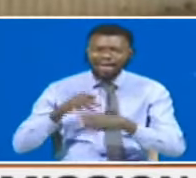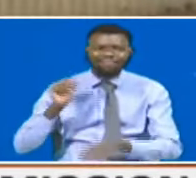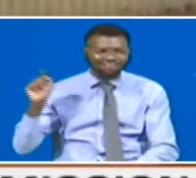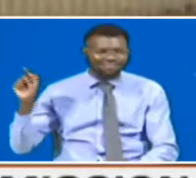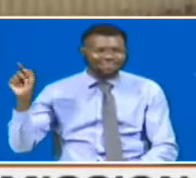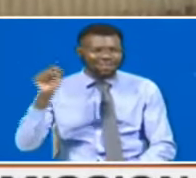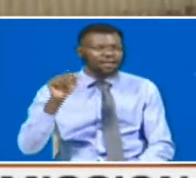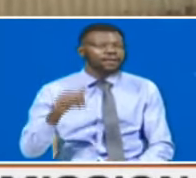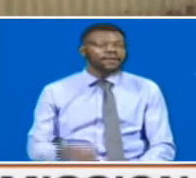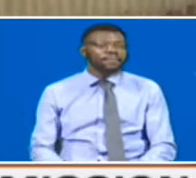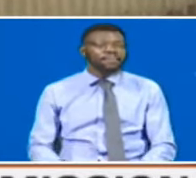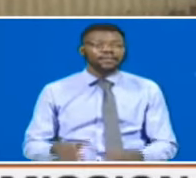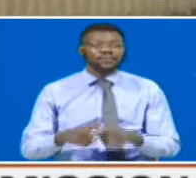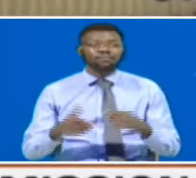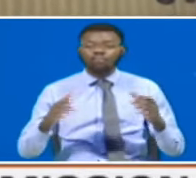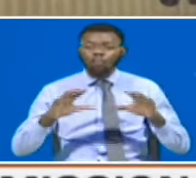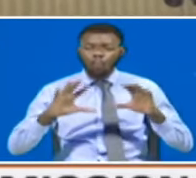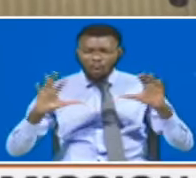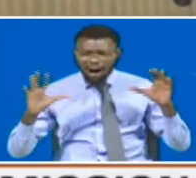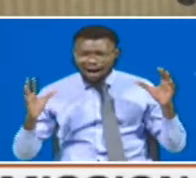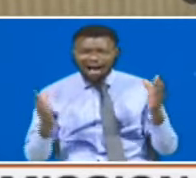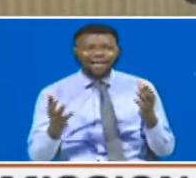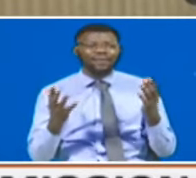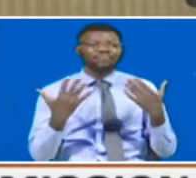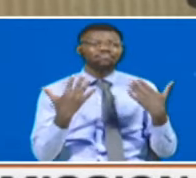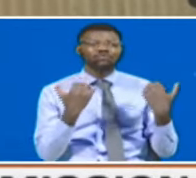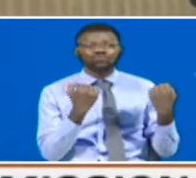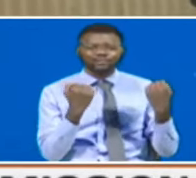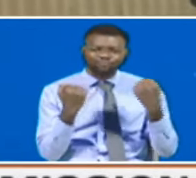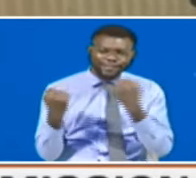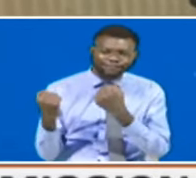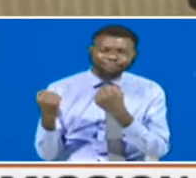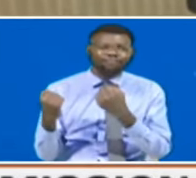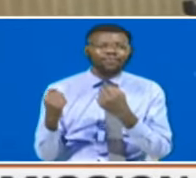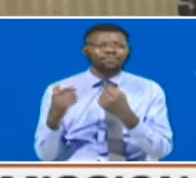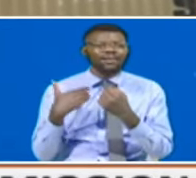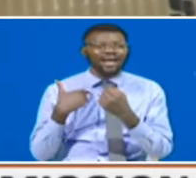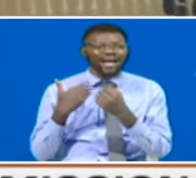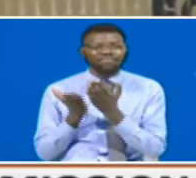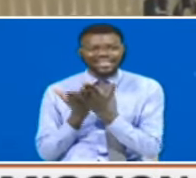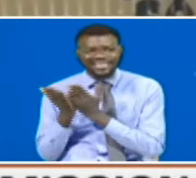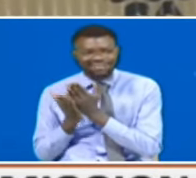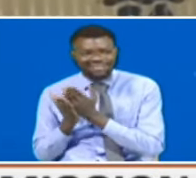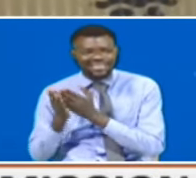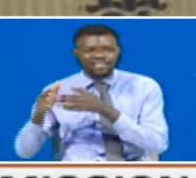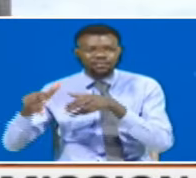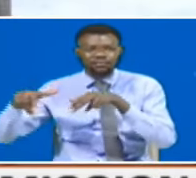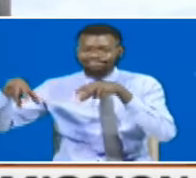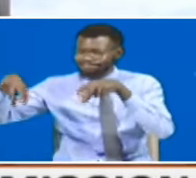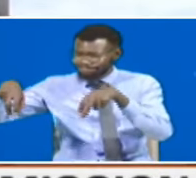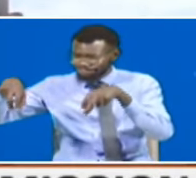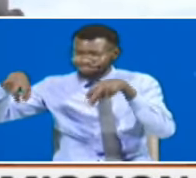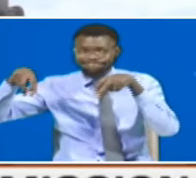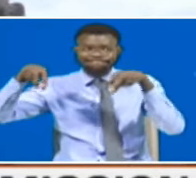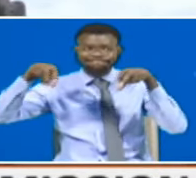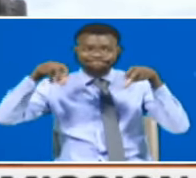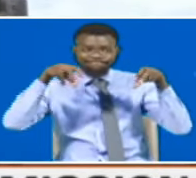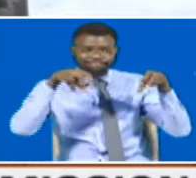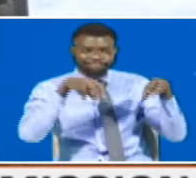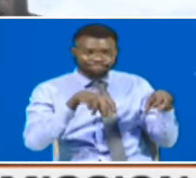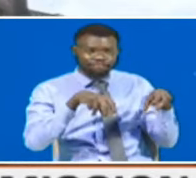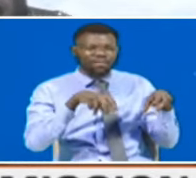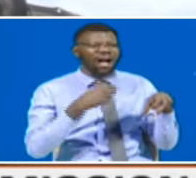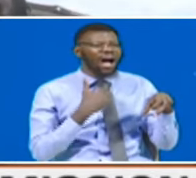ignored. At the core of global transportation, freight services, which apparently contribute 11% of global greenhouse